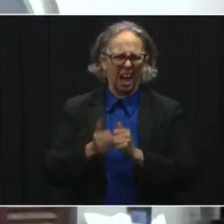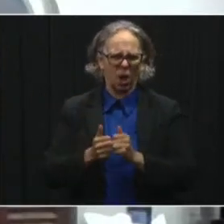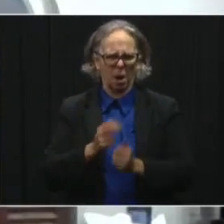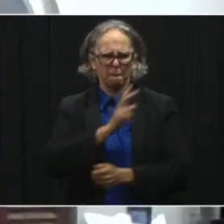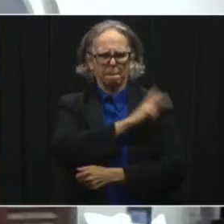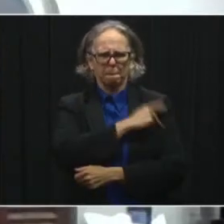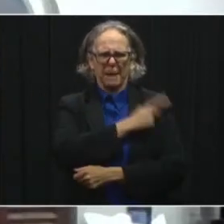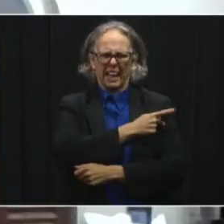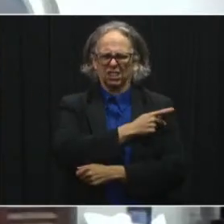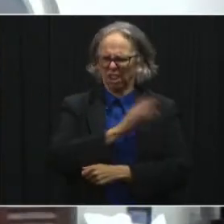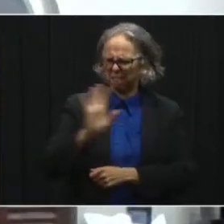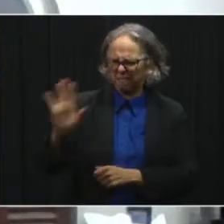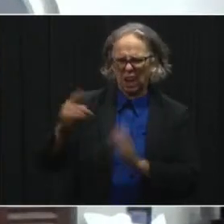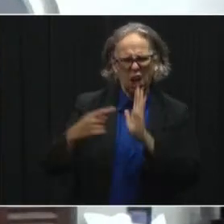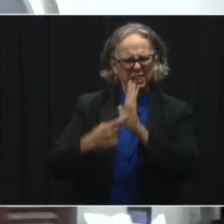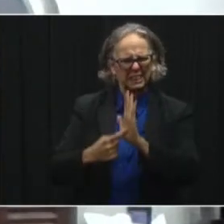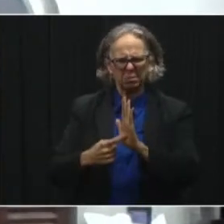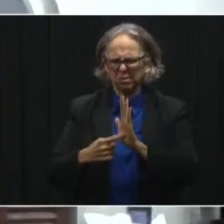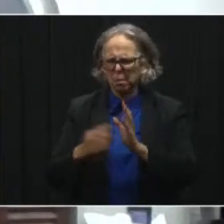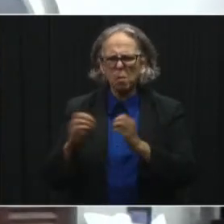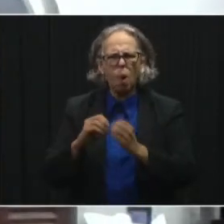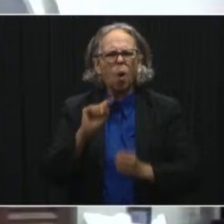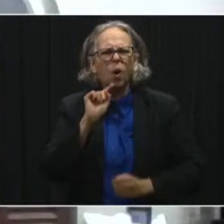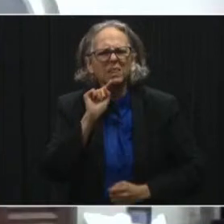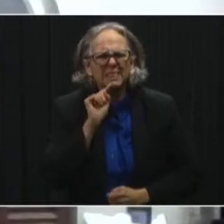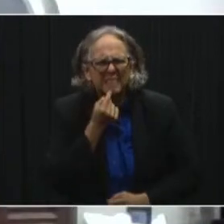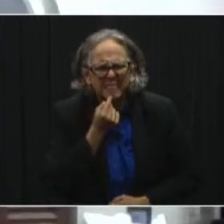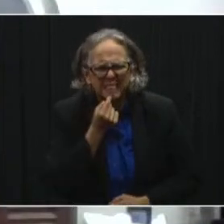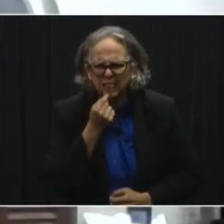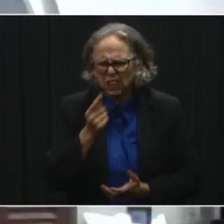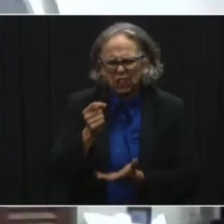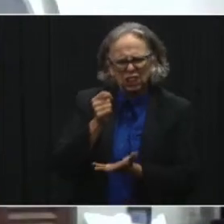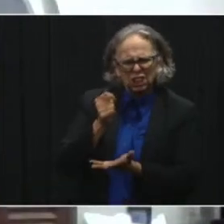were dealing with something different. They weren't responding to the treatments the way they used to.